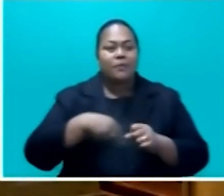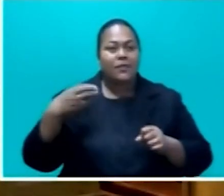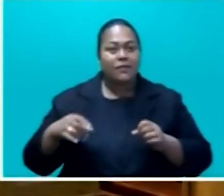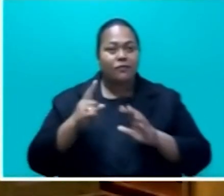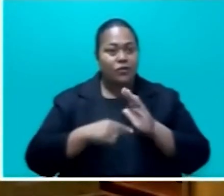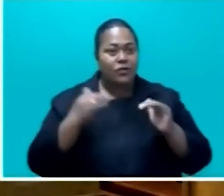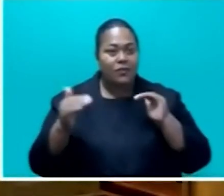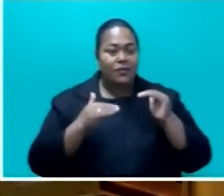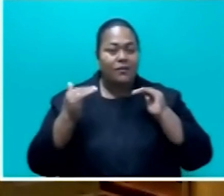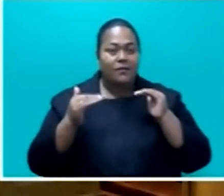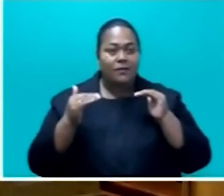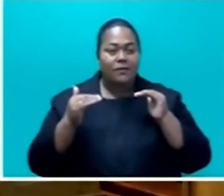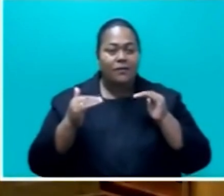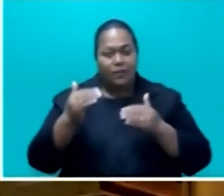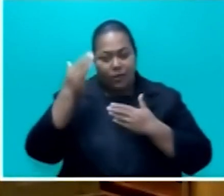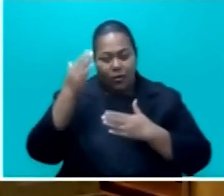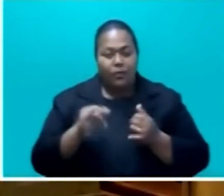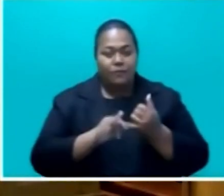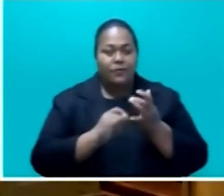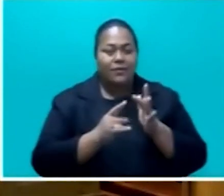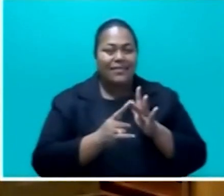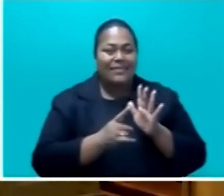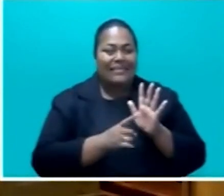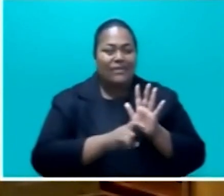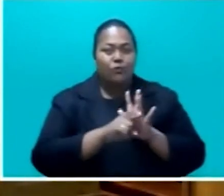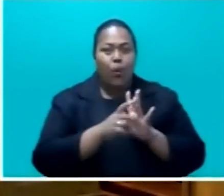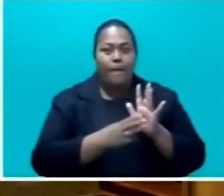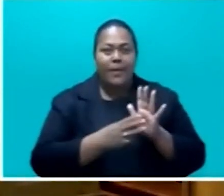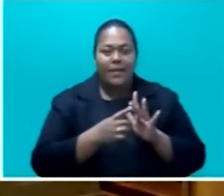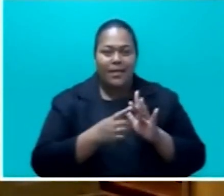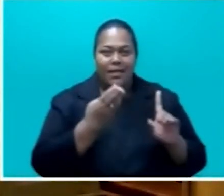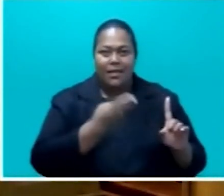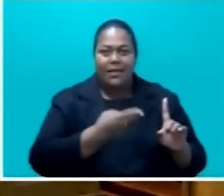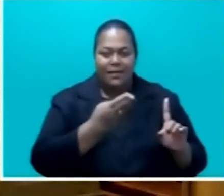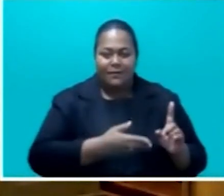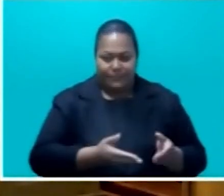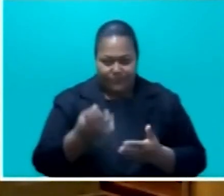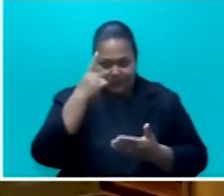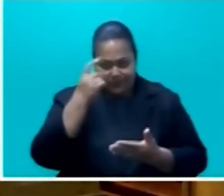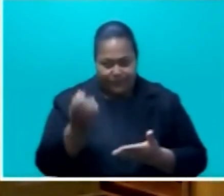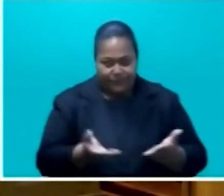Justice, the Honourable Siromi Turaga, to move his motion.